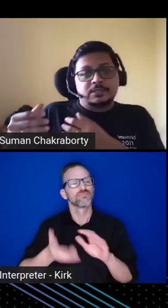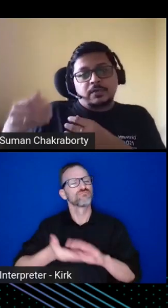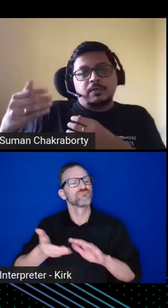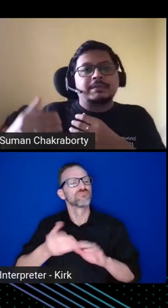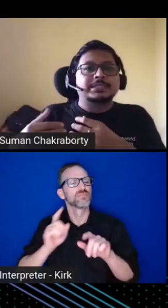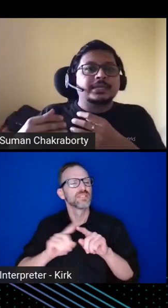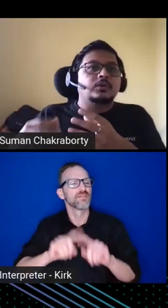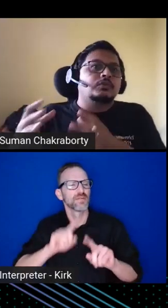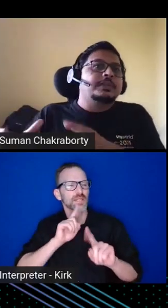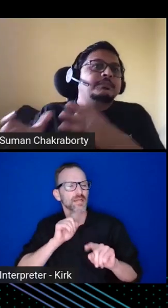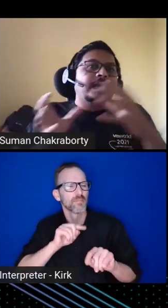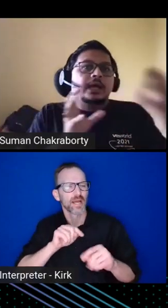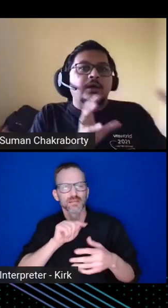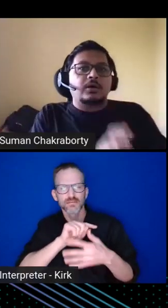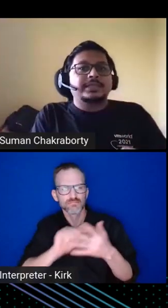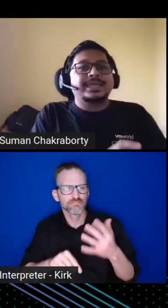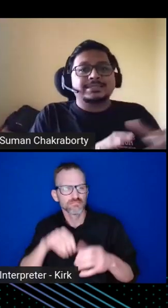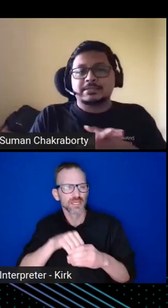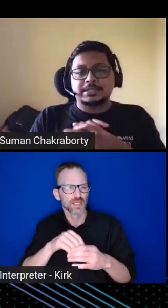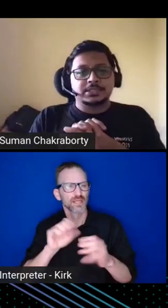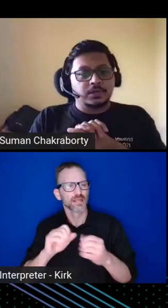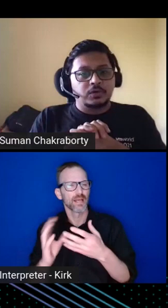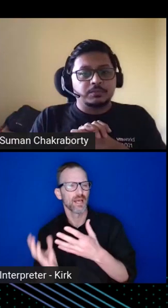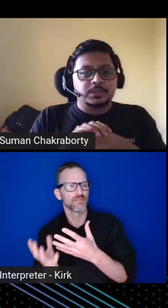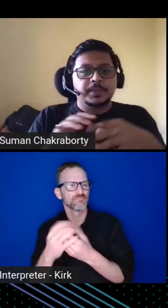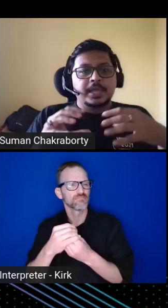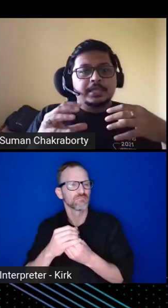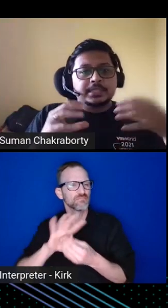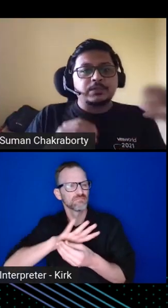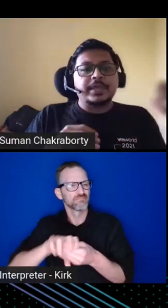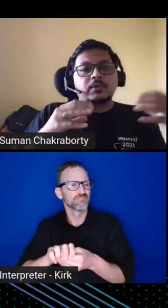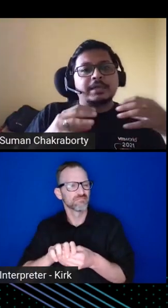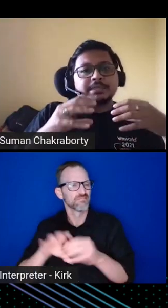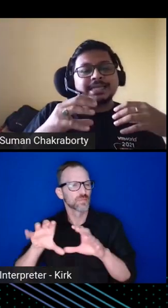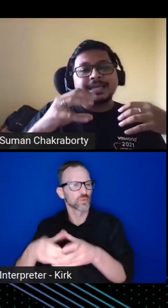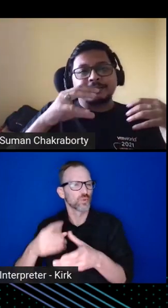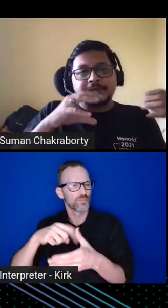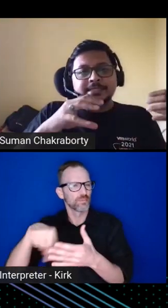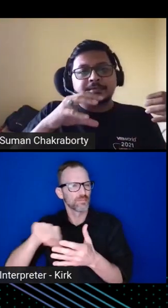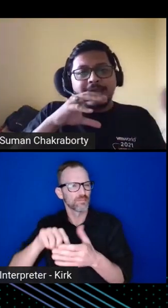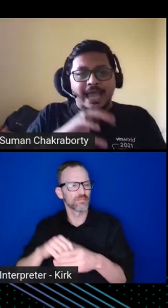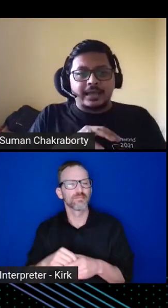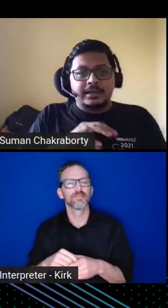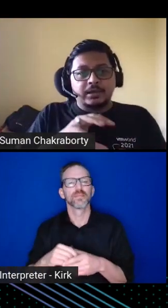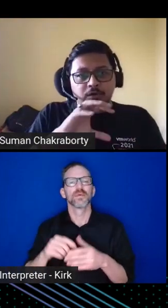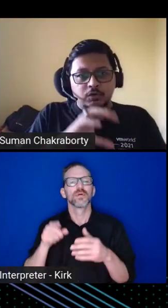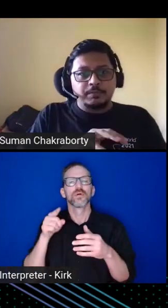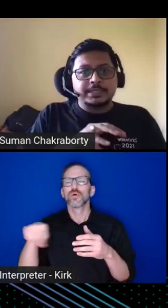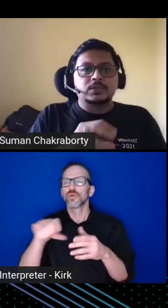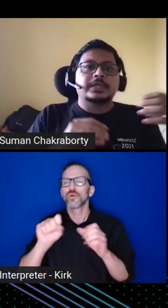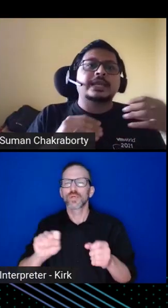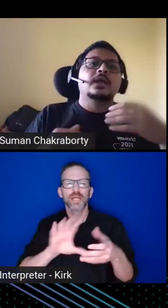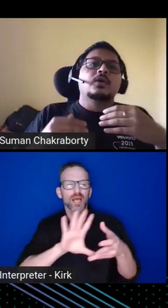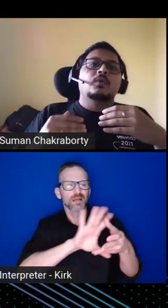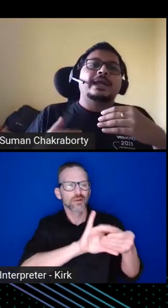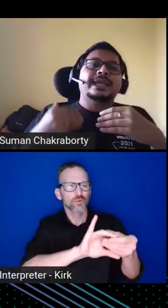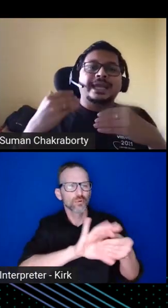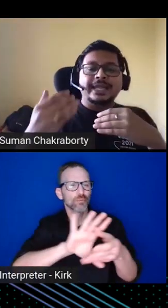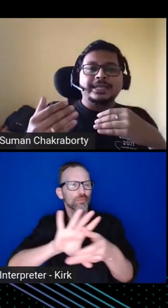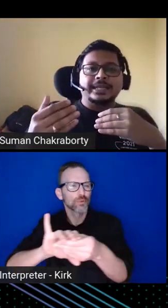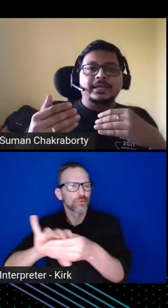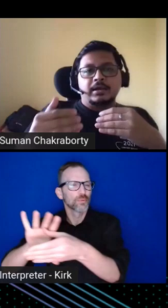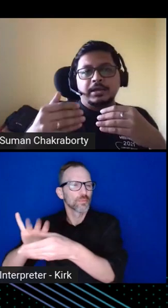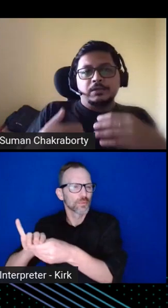commands in there, so you can basically group them on the SSH group. So this way you can basically create some grouping, so that